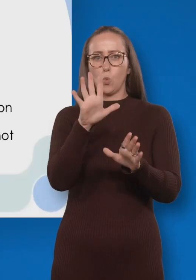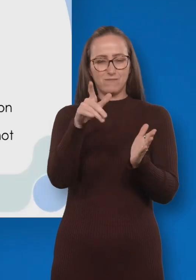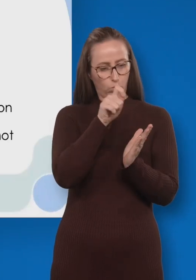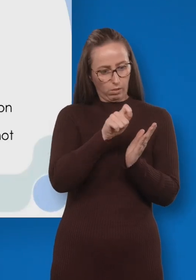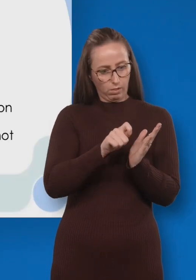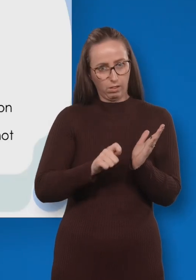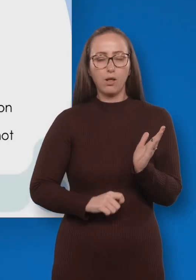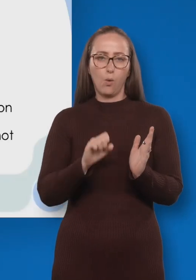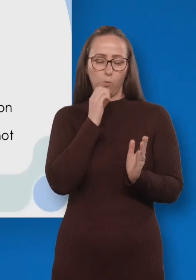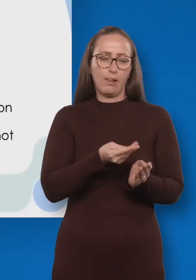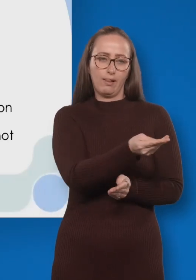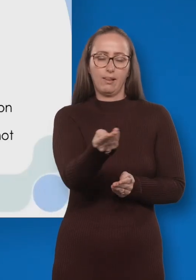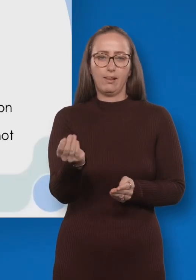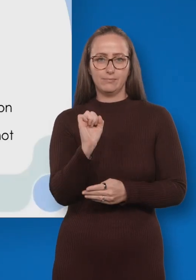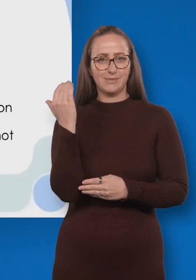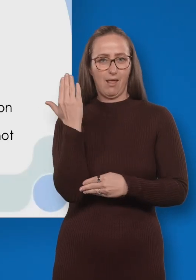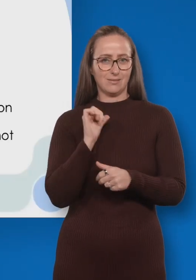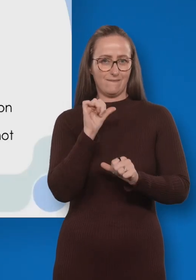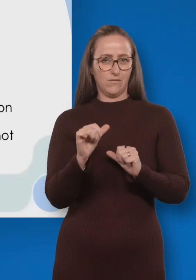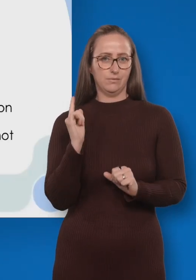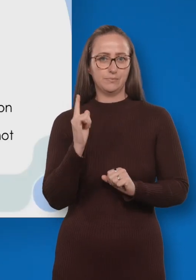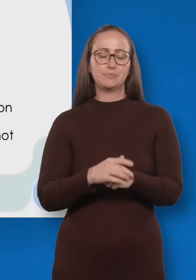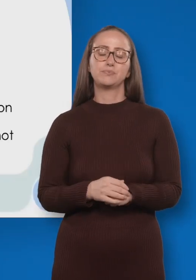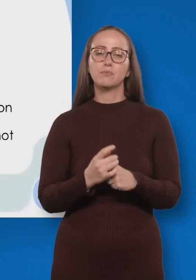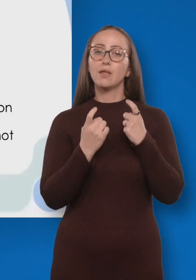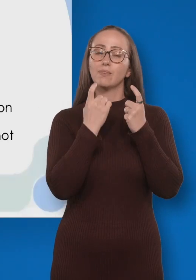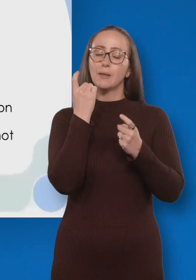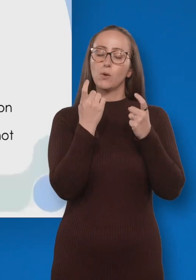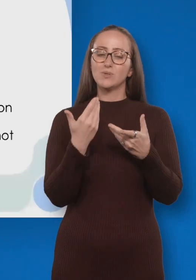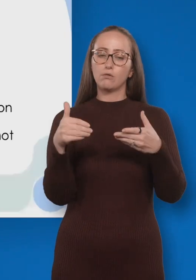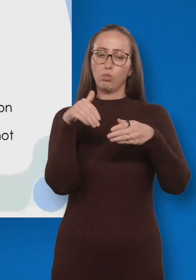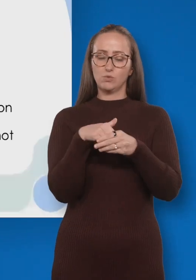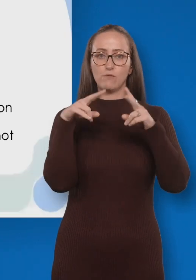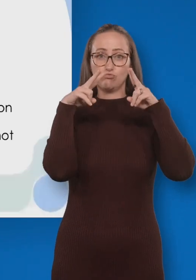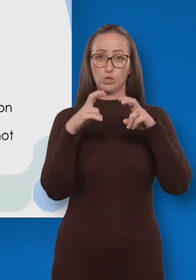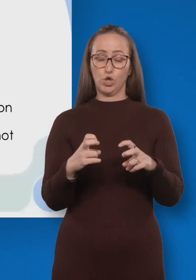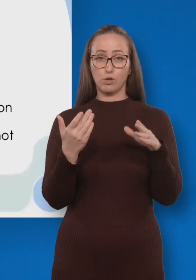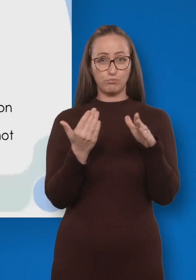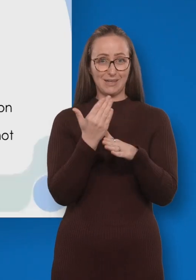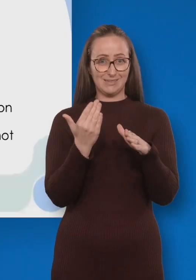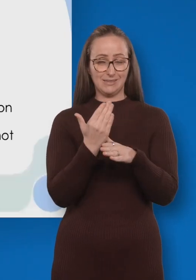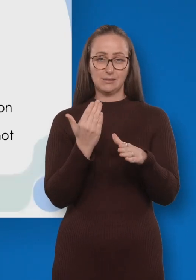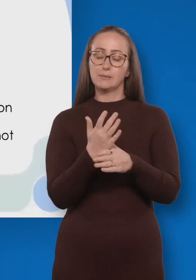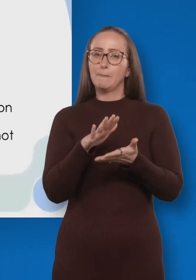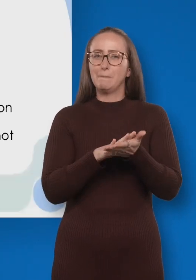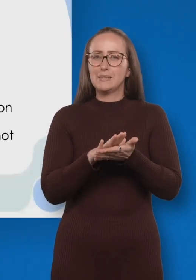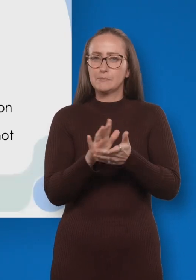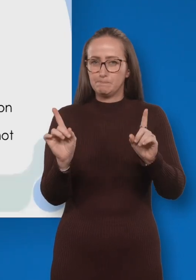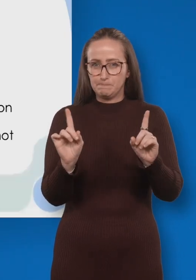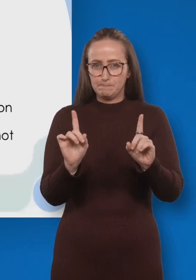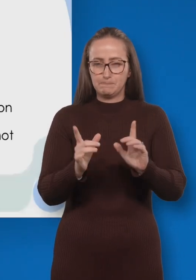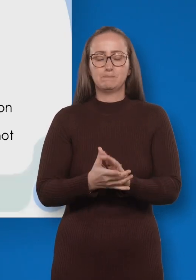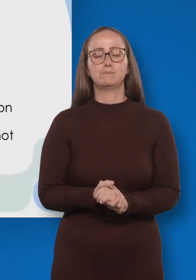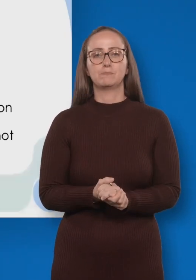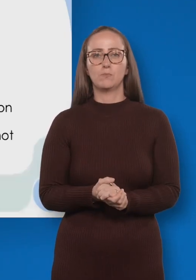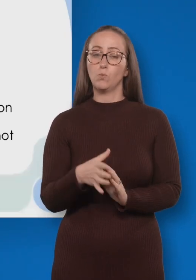of notes. But when we think about inclusive research practices, this essentially means